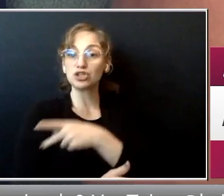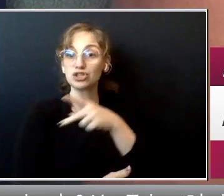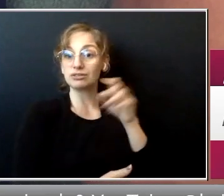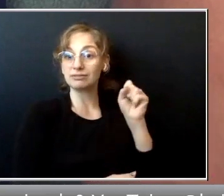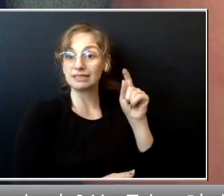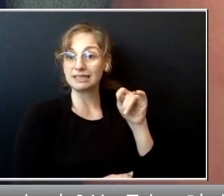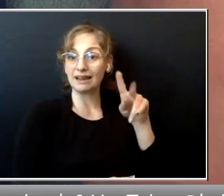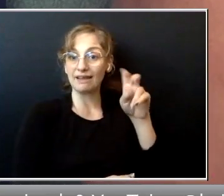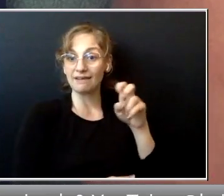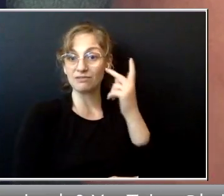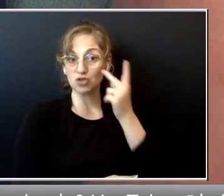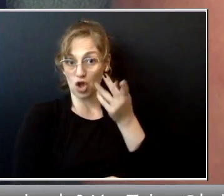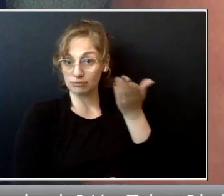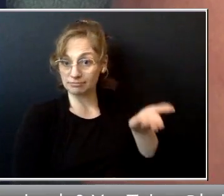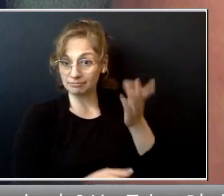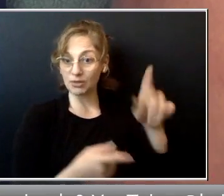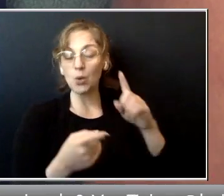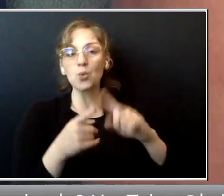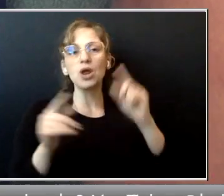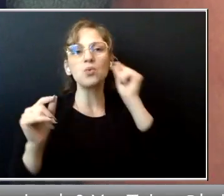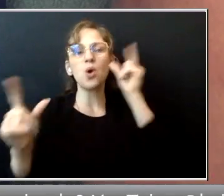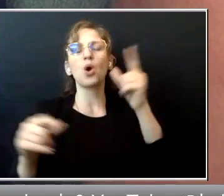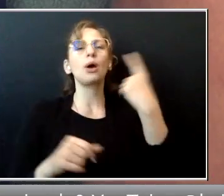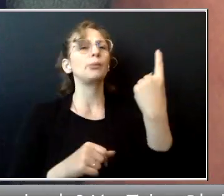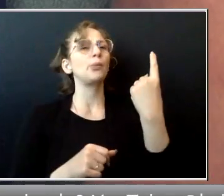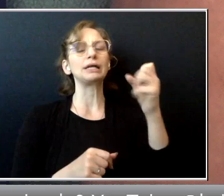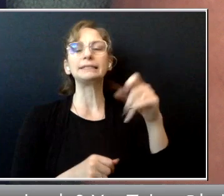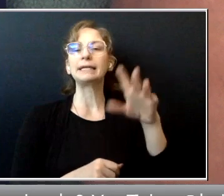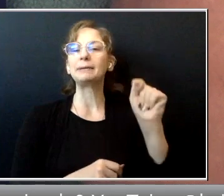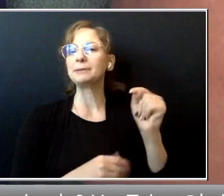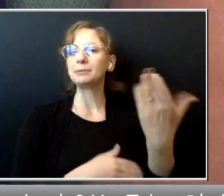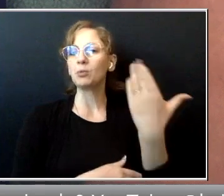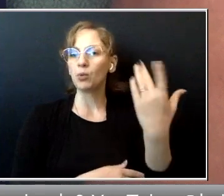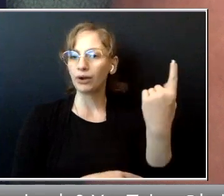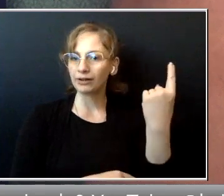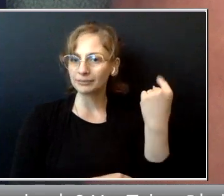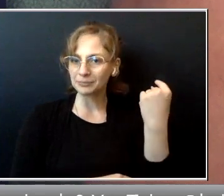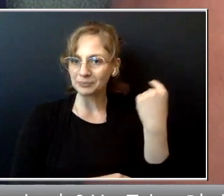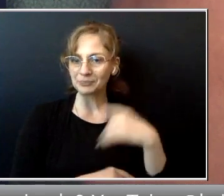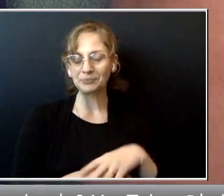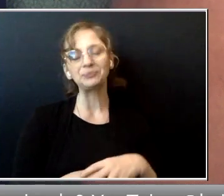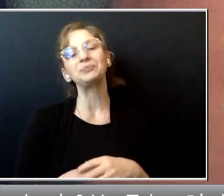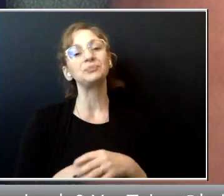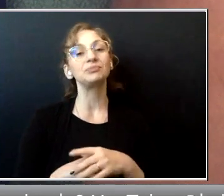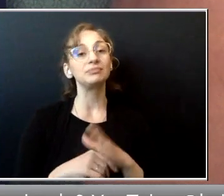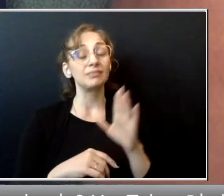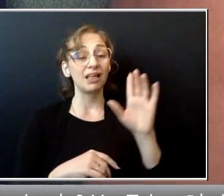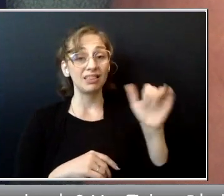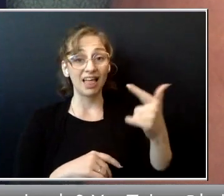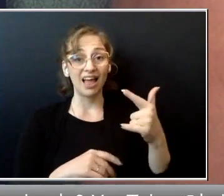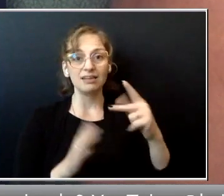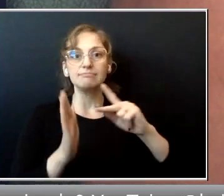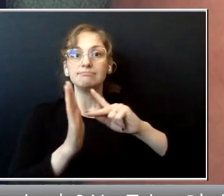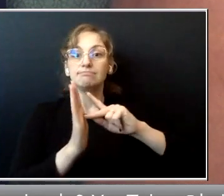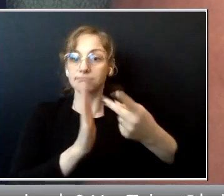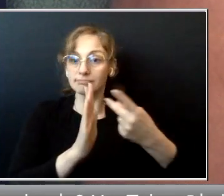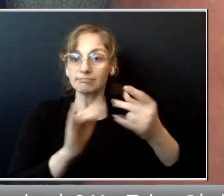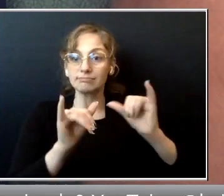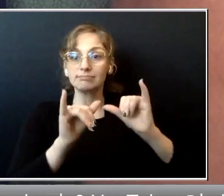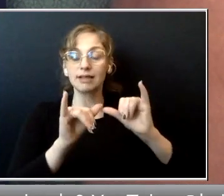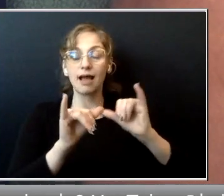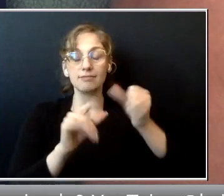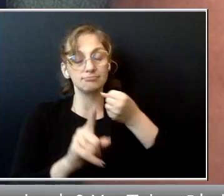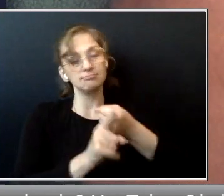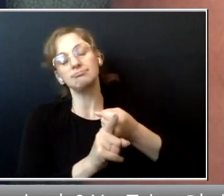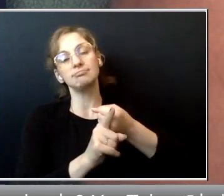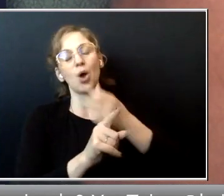one September morning last year. His leg had doubled in size. We will explain the life-threatening cause of that swelling and take you